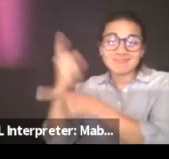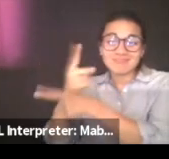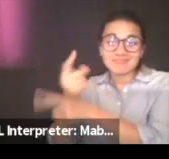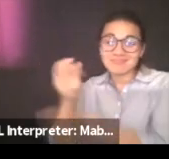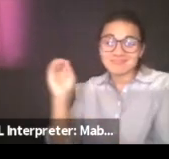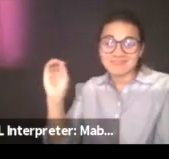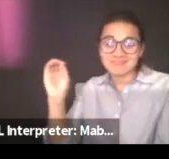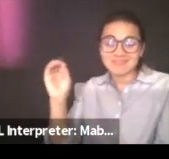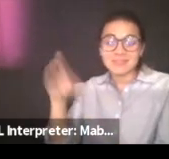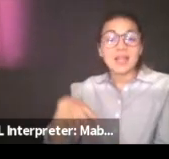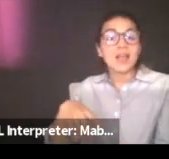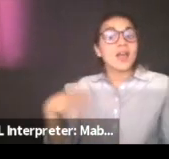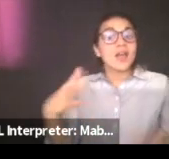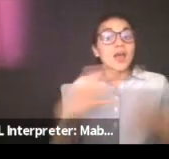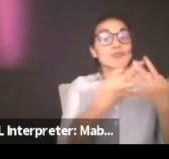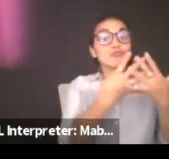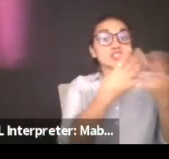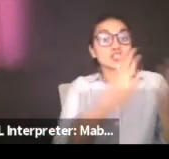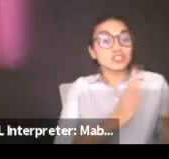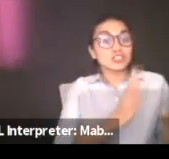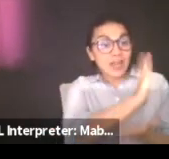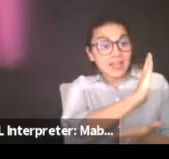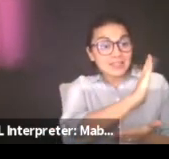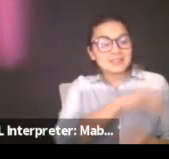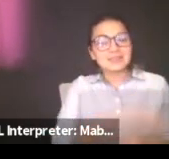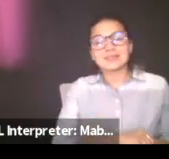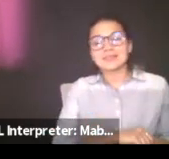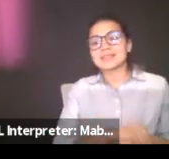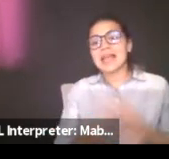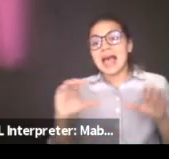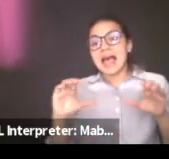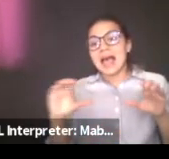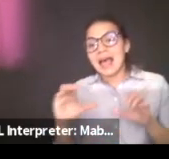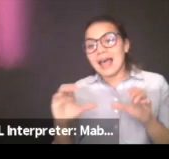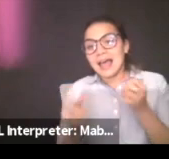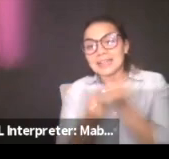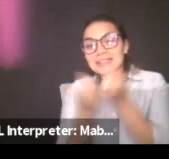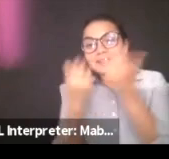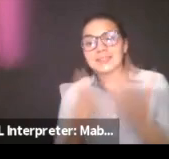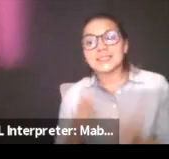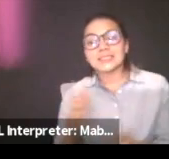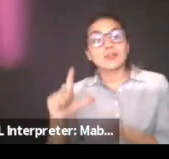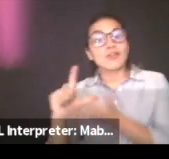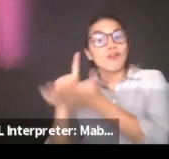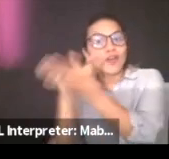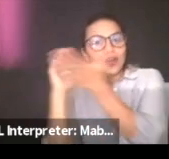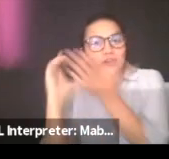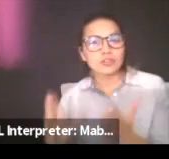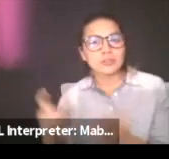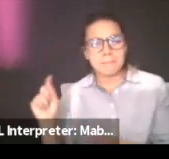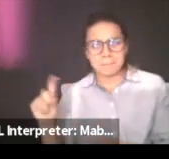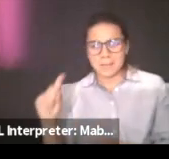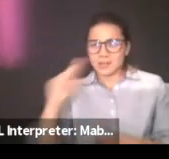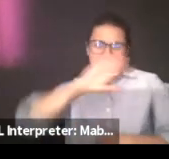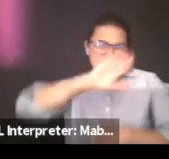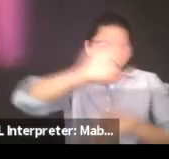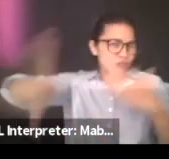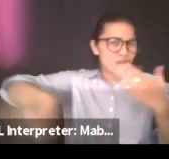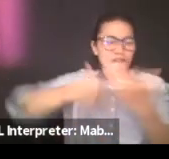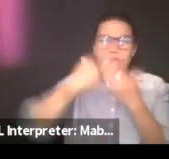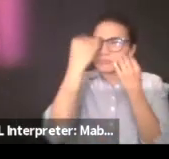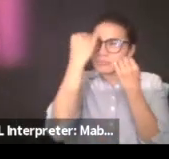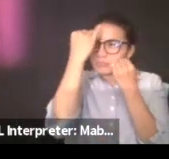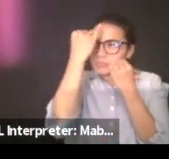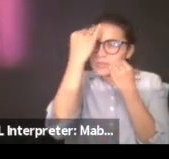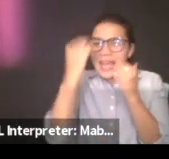prisoners' rights activists and lawyers, all of us need to be thinking very deeply about what does it mean to employ